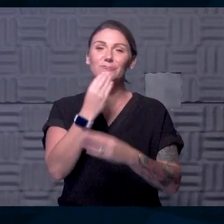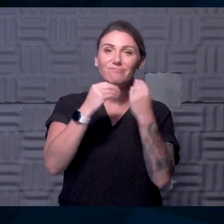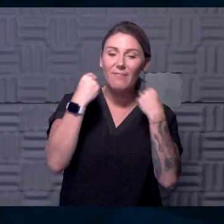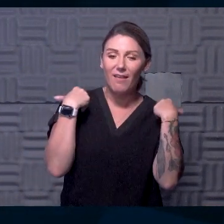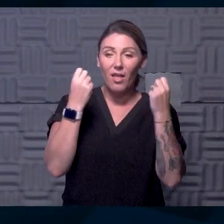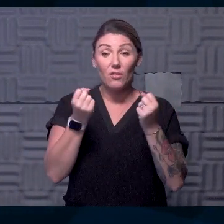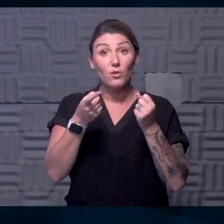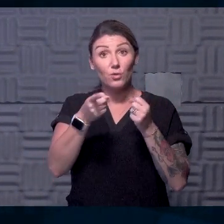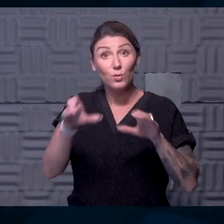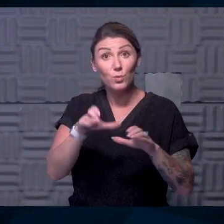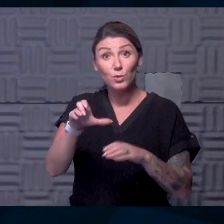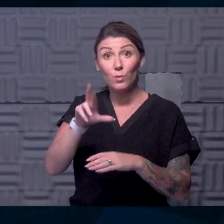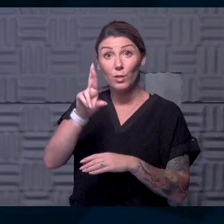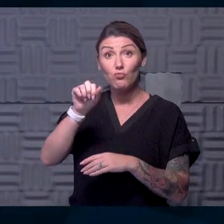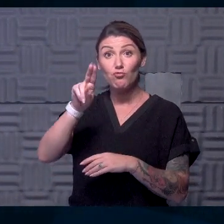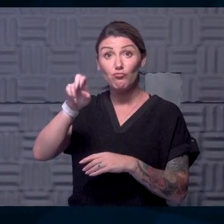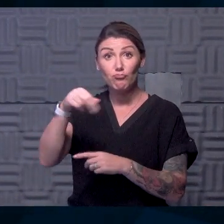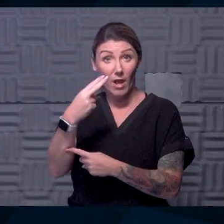well. Are you going to do the Rush thing?